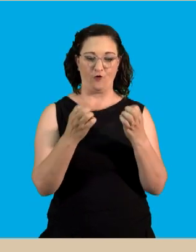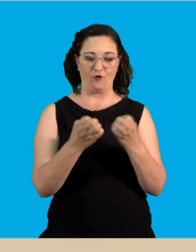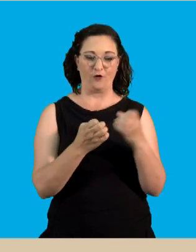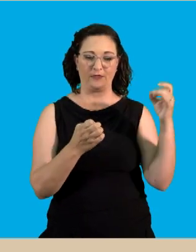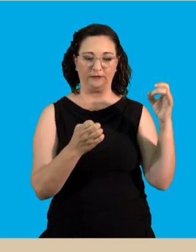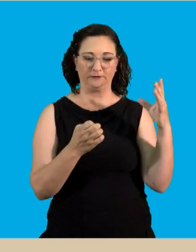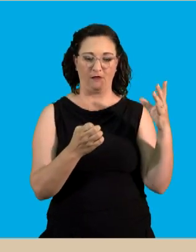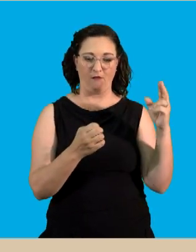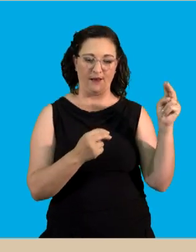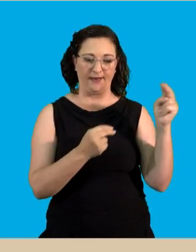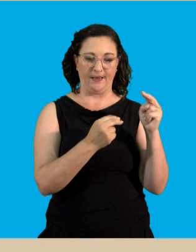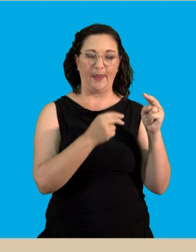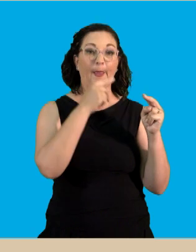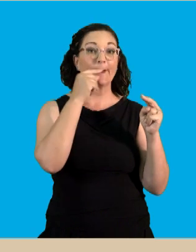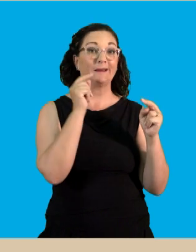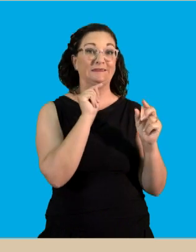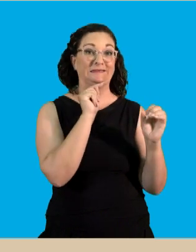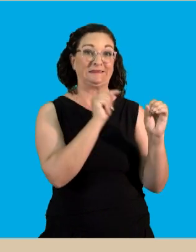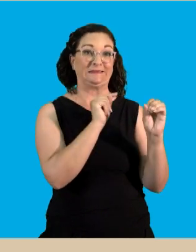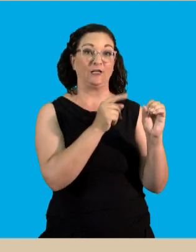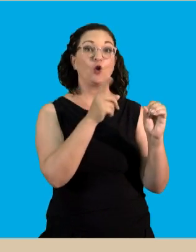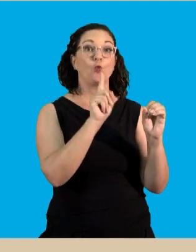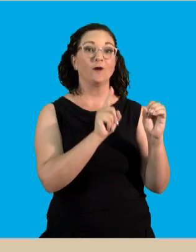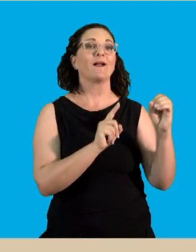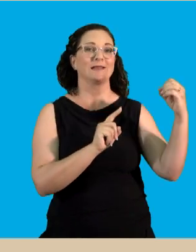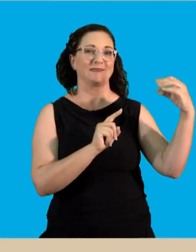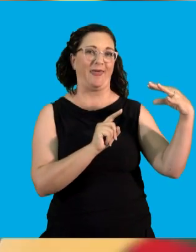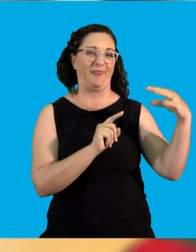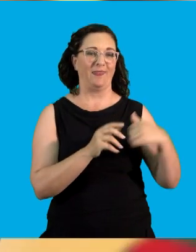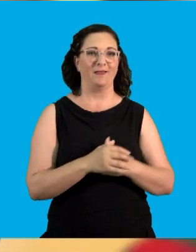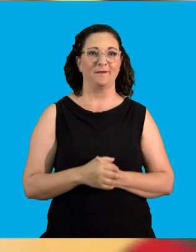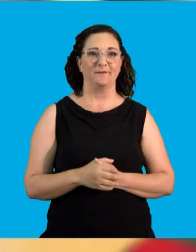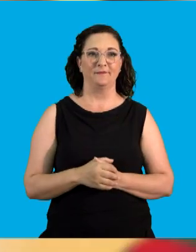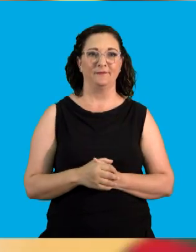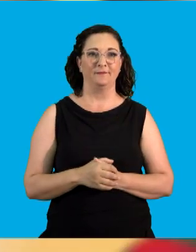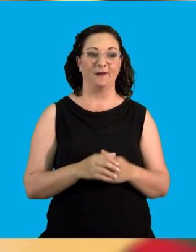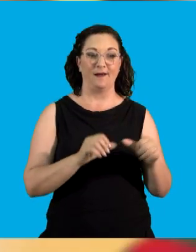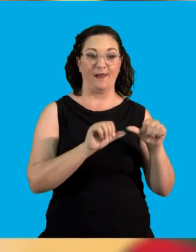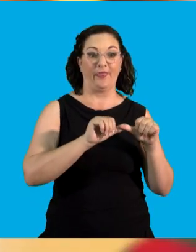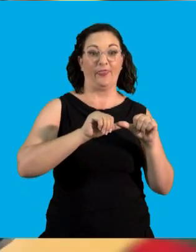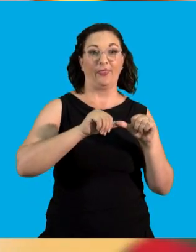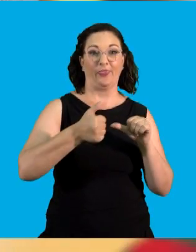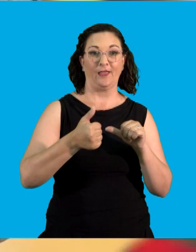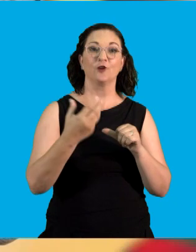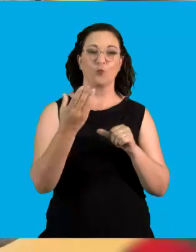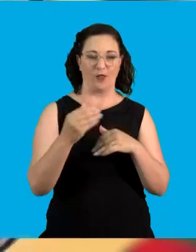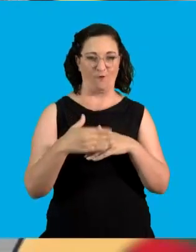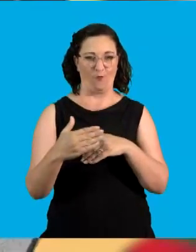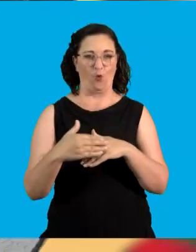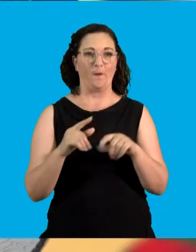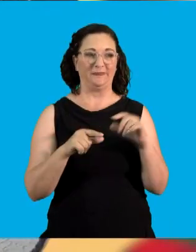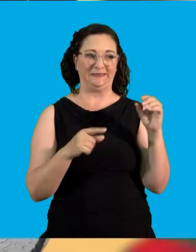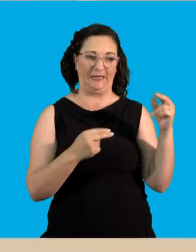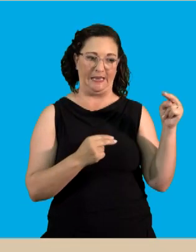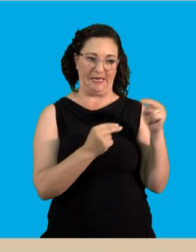to Earth. Remember, we said the nearest star to Earth is the sun. Right after the sun, there is another